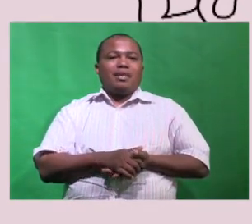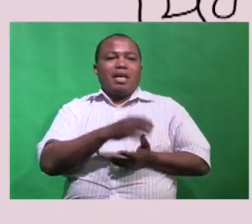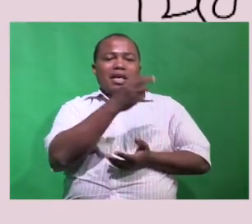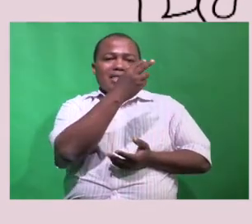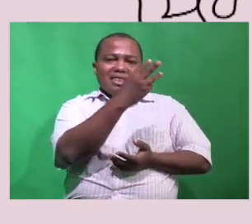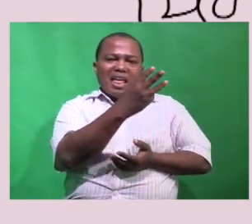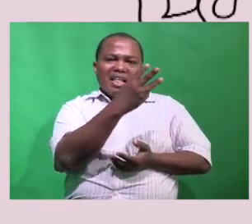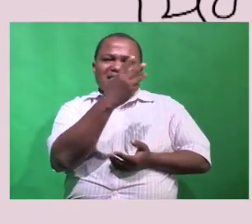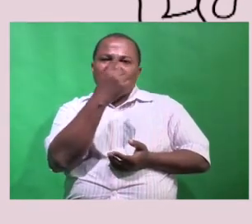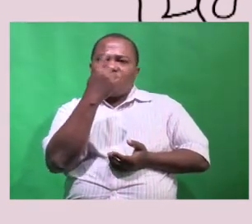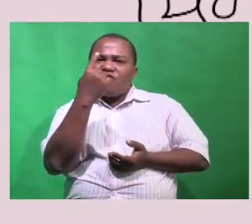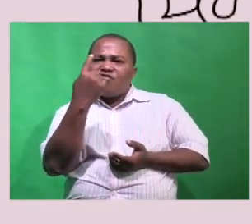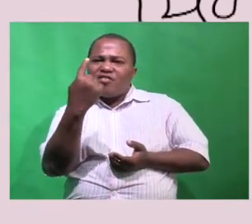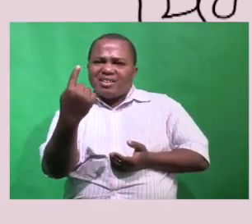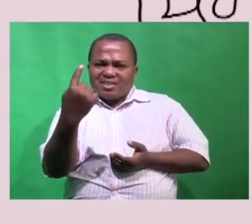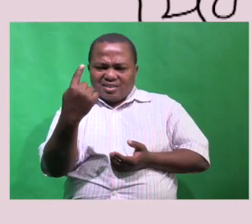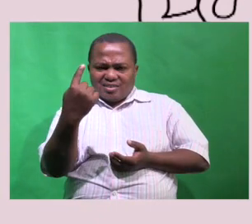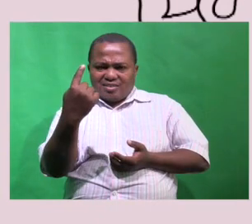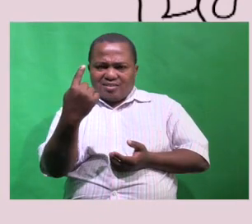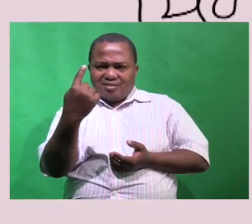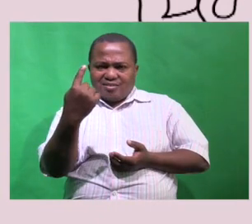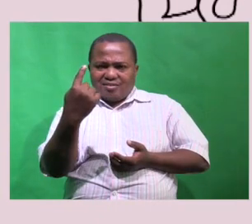31st.